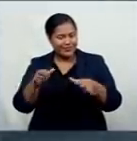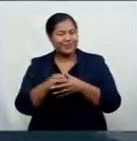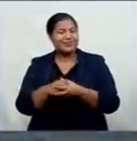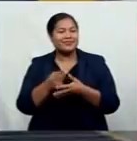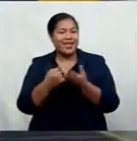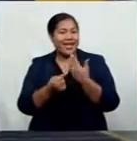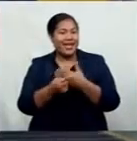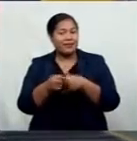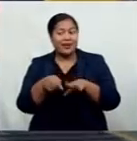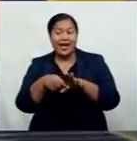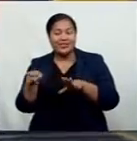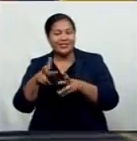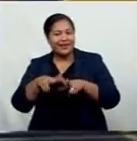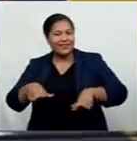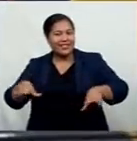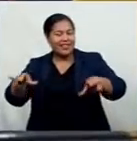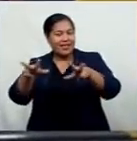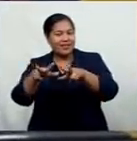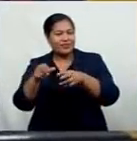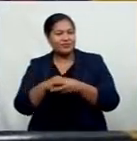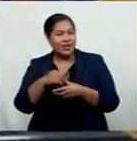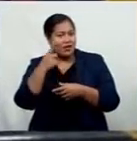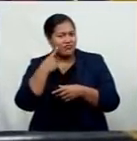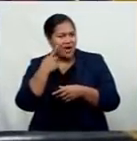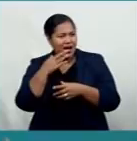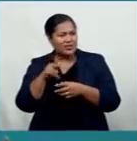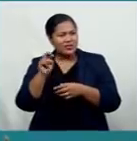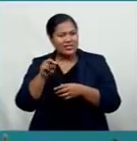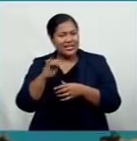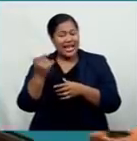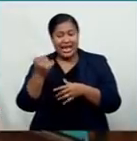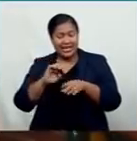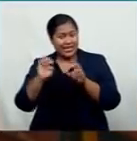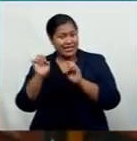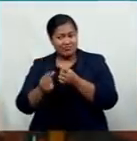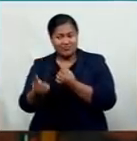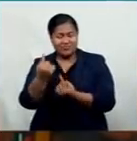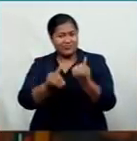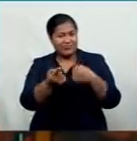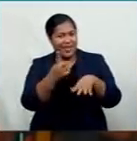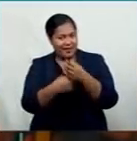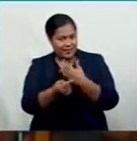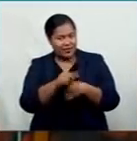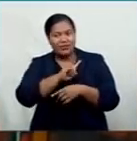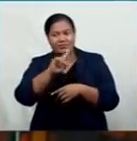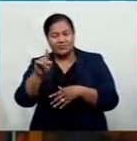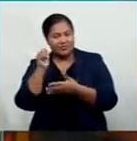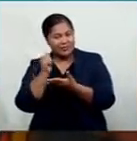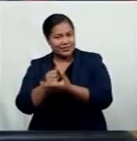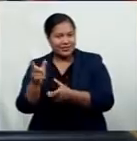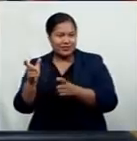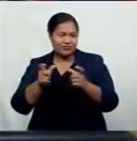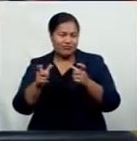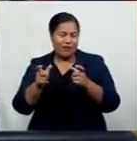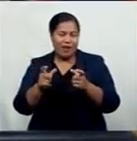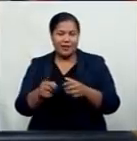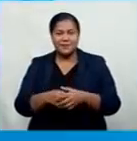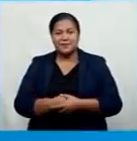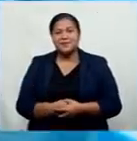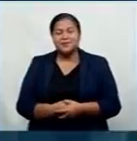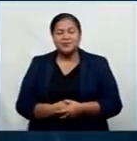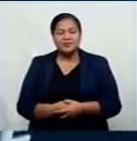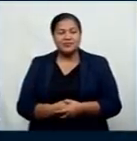transmission outside of Viti Levu and is trying to nip any emerging cases in the bud. Koroi Tandulala, FBC